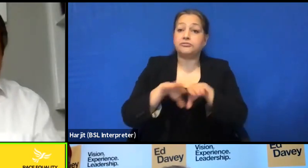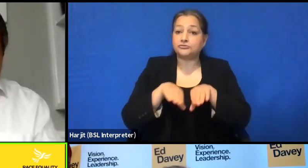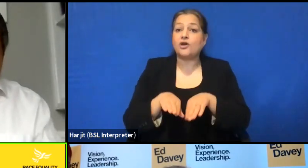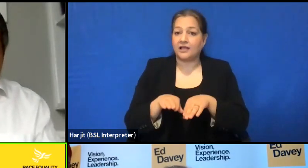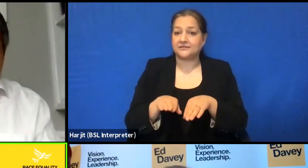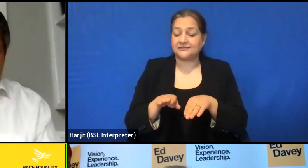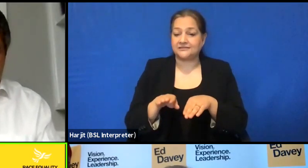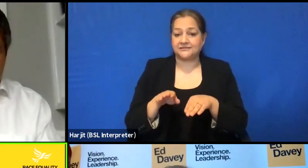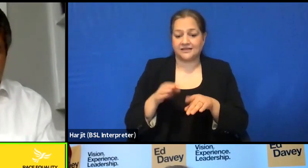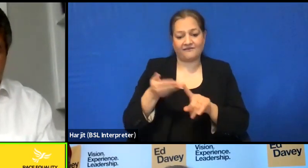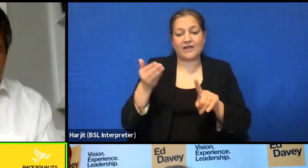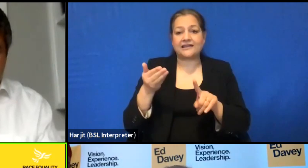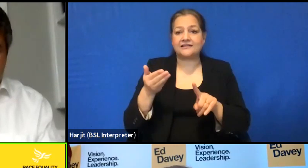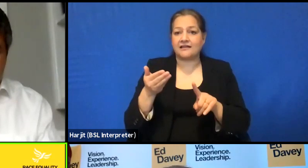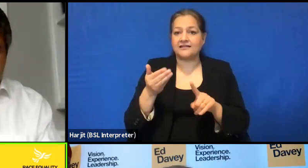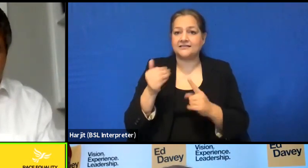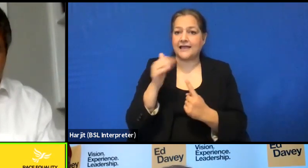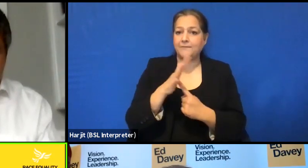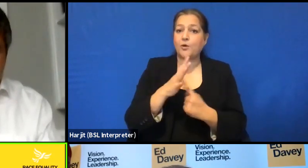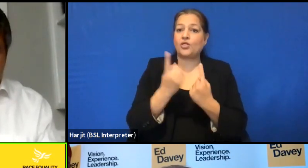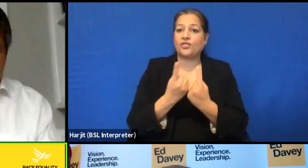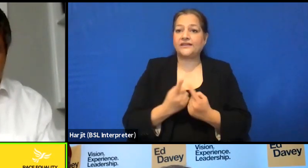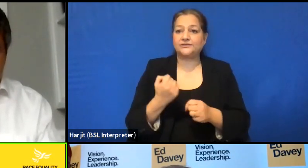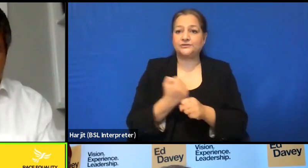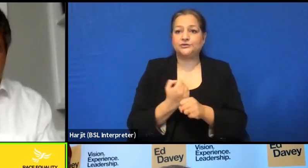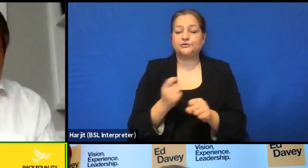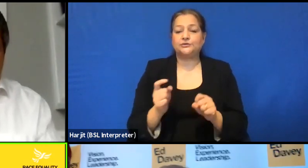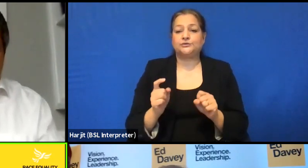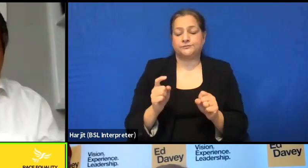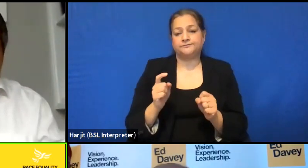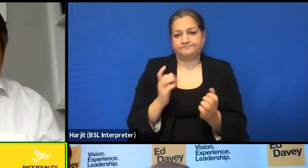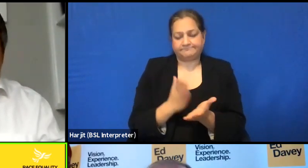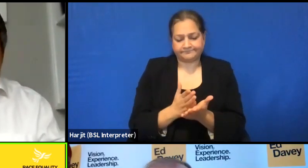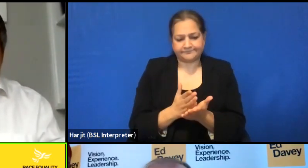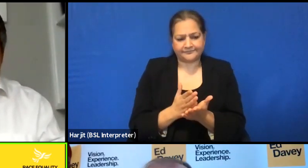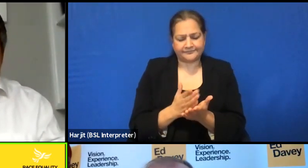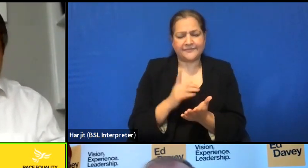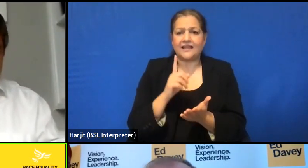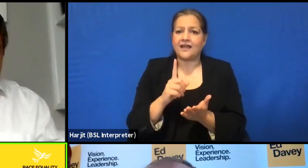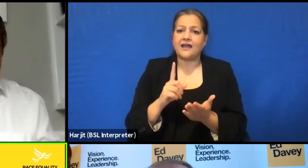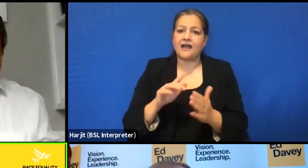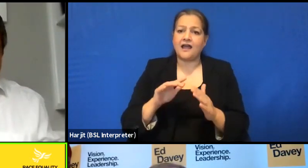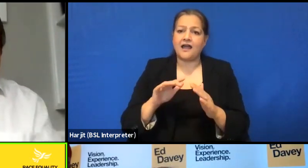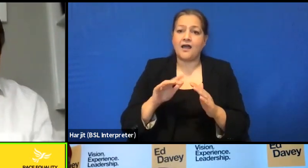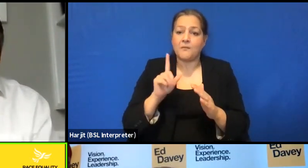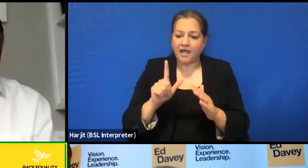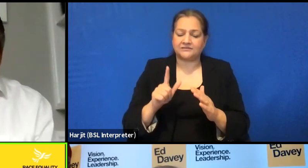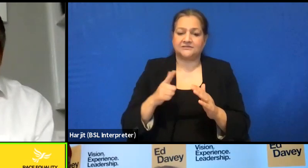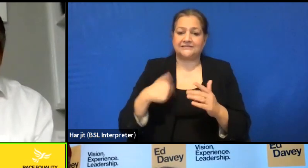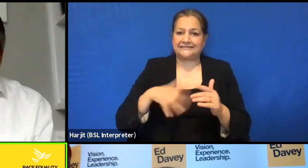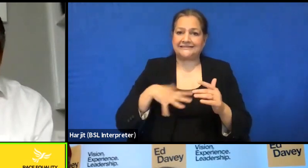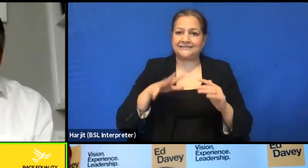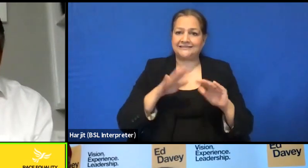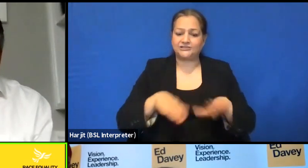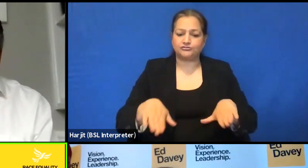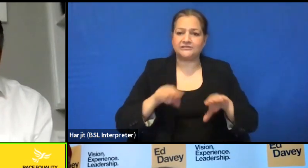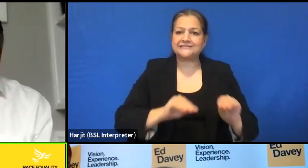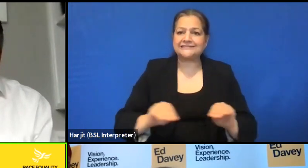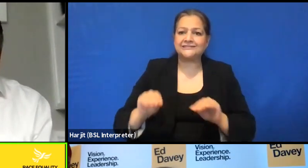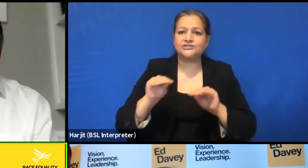as an incredibly important thing to do. But unless we are teaching our children this, and unless we